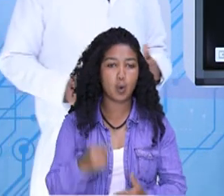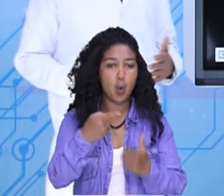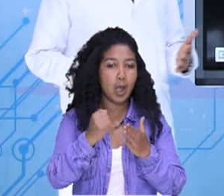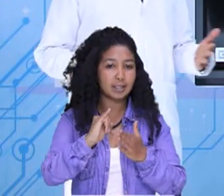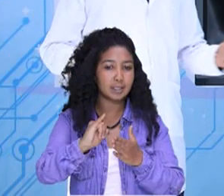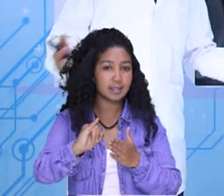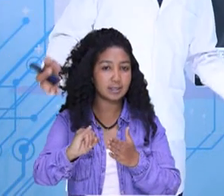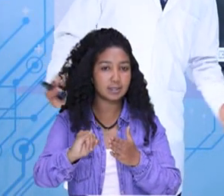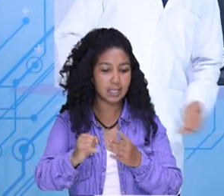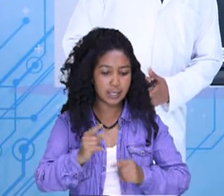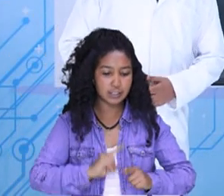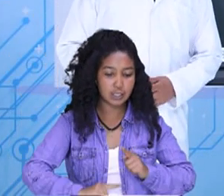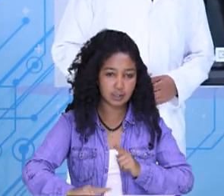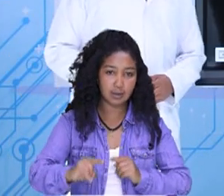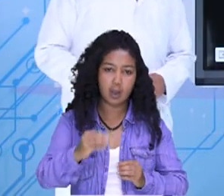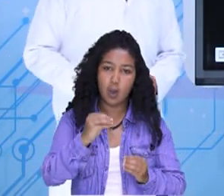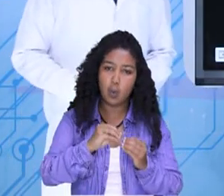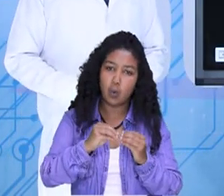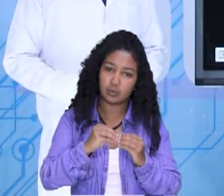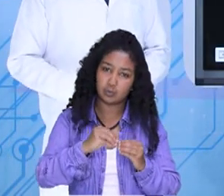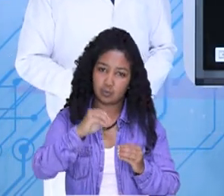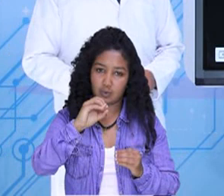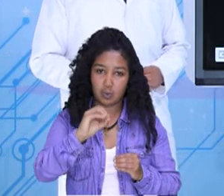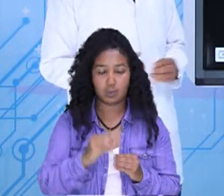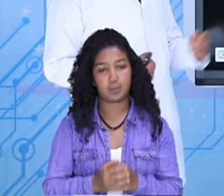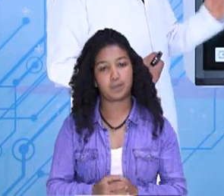What is a genetic code?